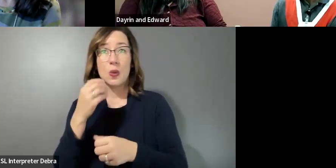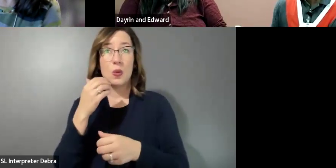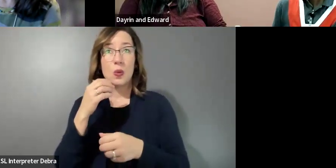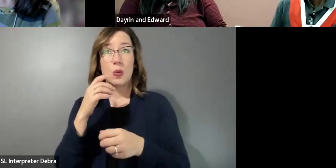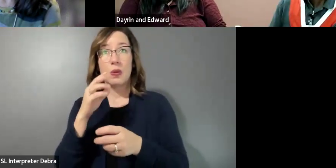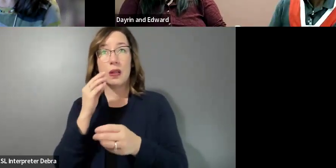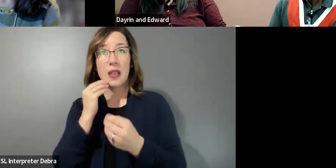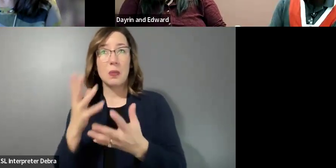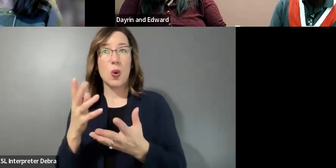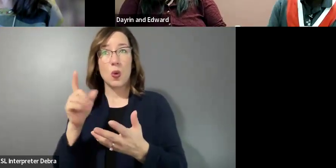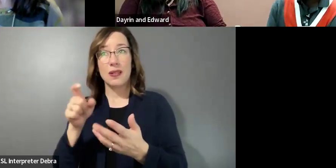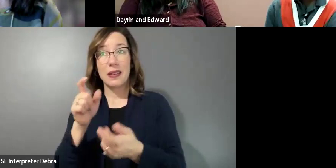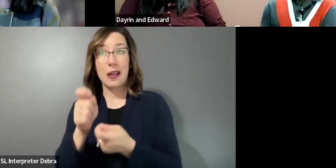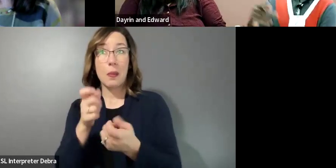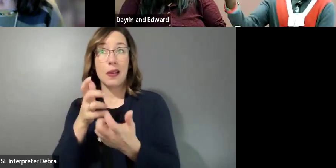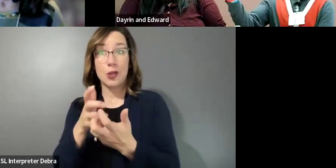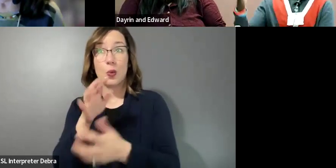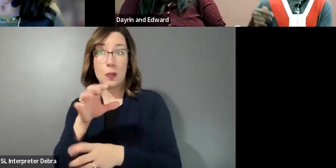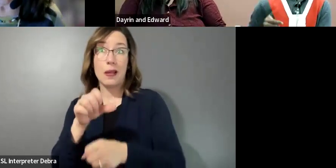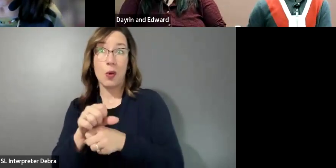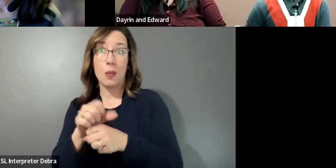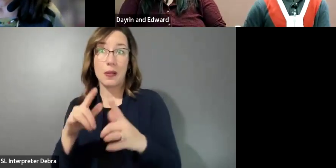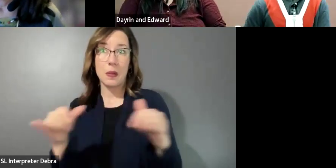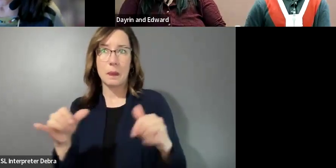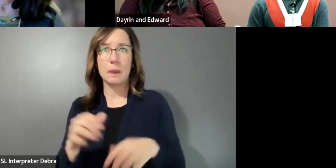those accommodations. Yeah.